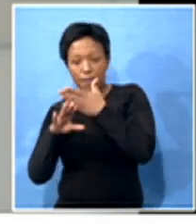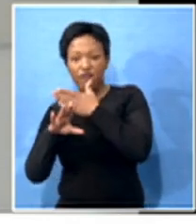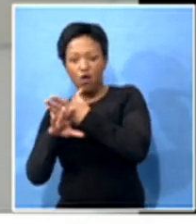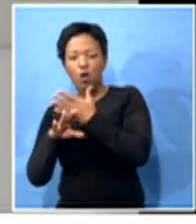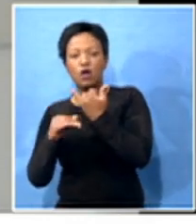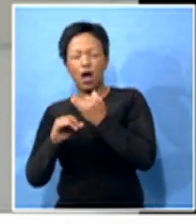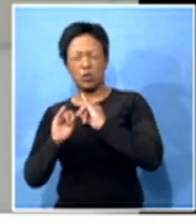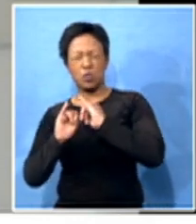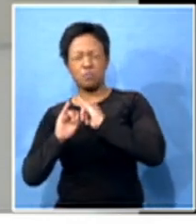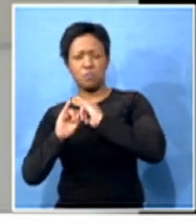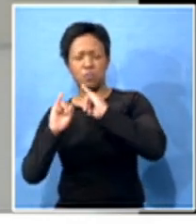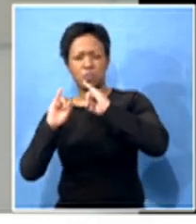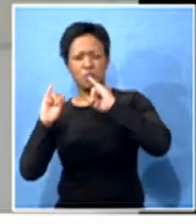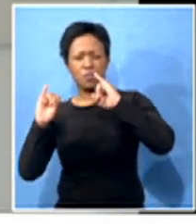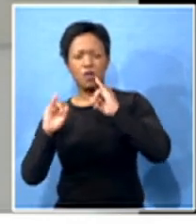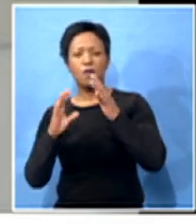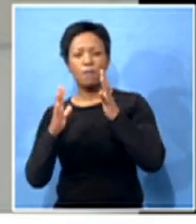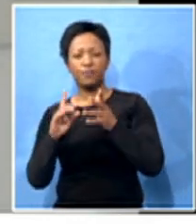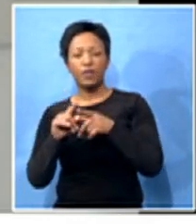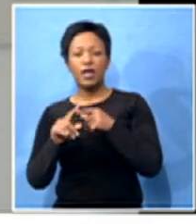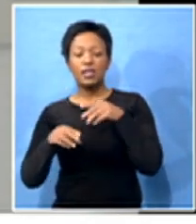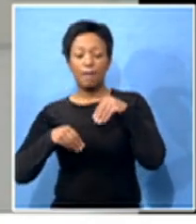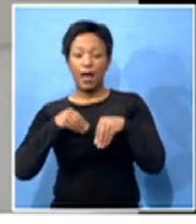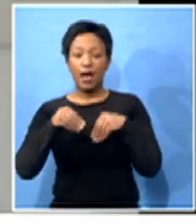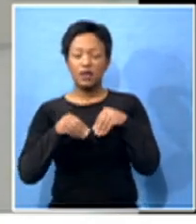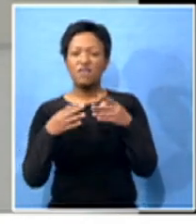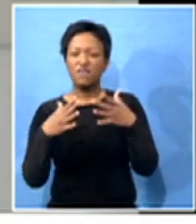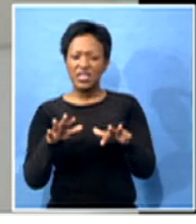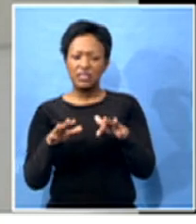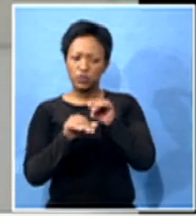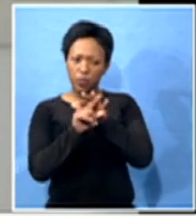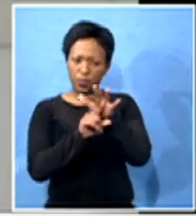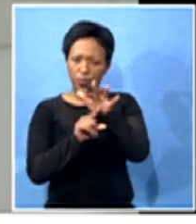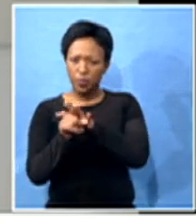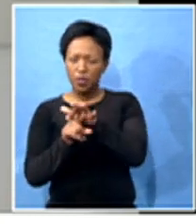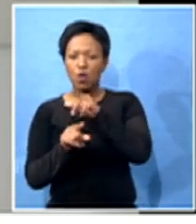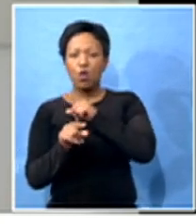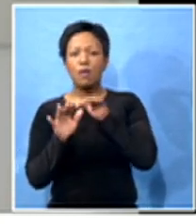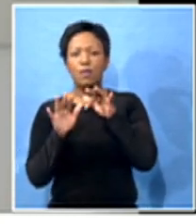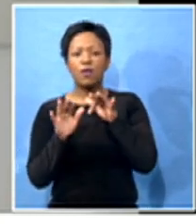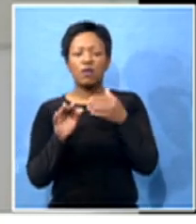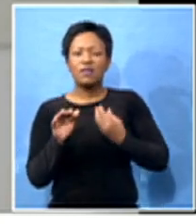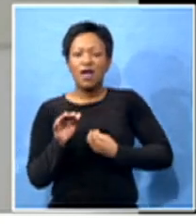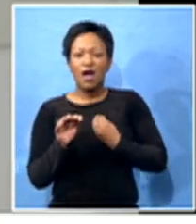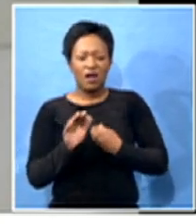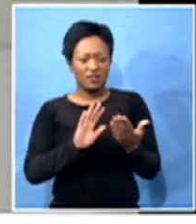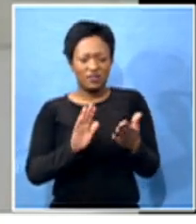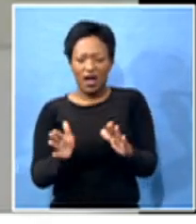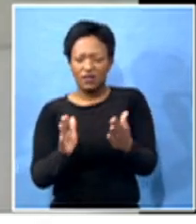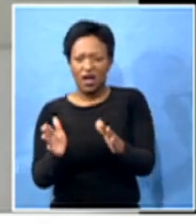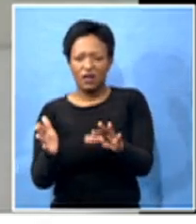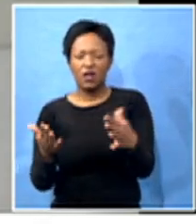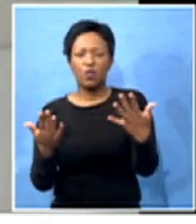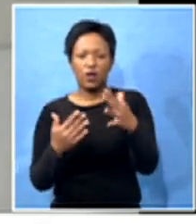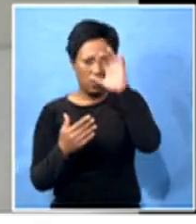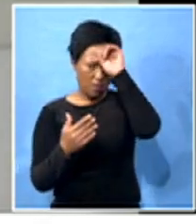right? And mining has prepared people for illness because people die younger in the mining areas, right? And the